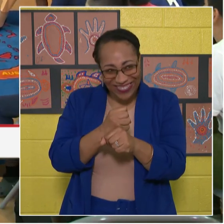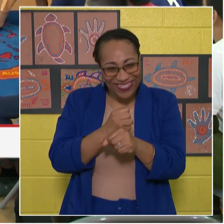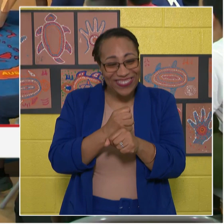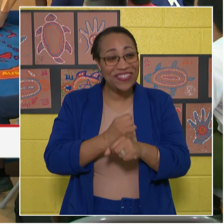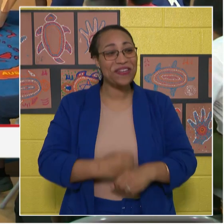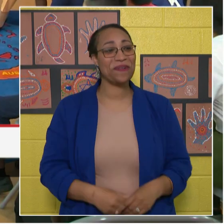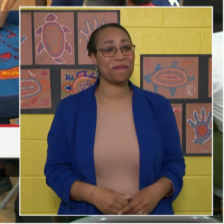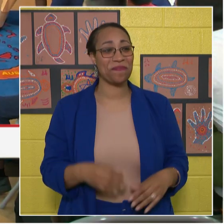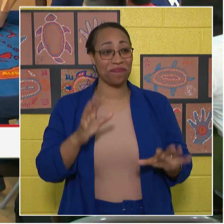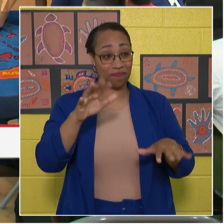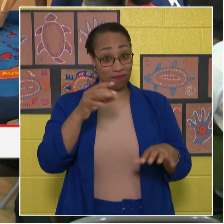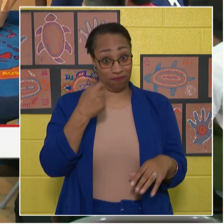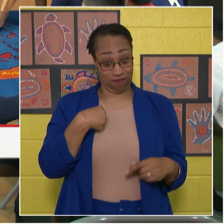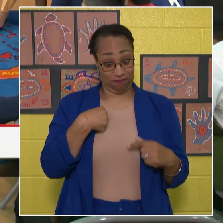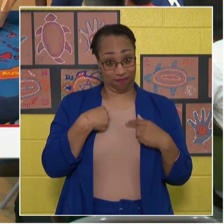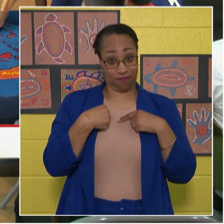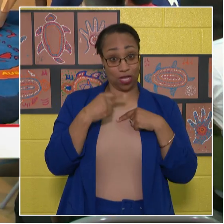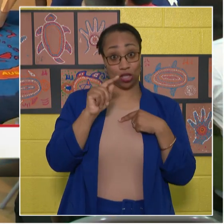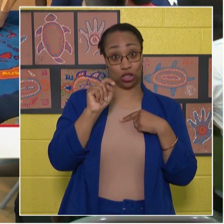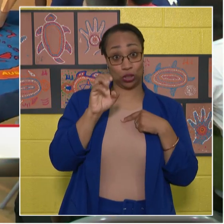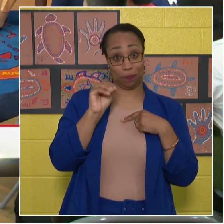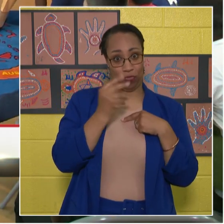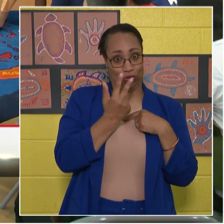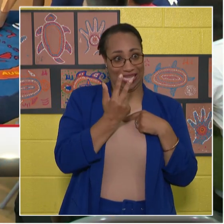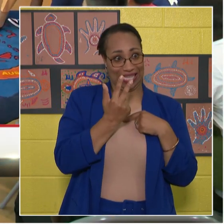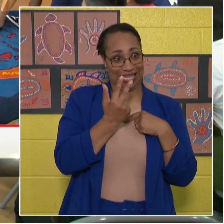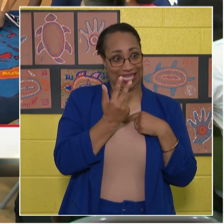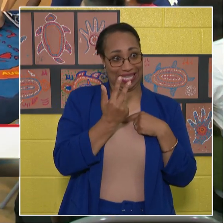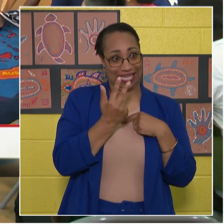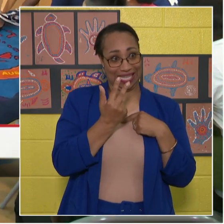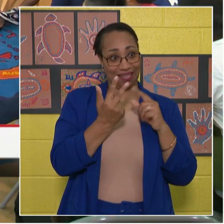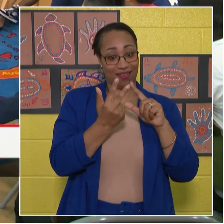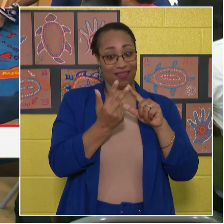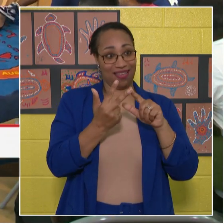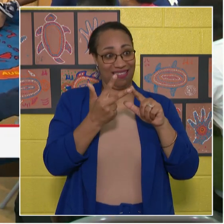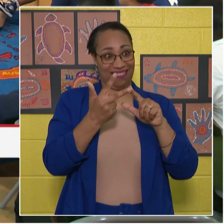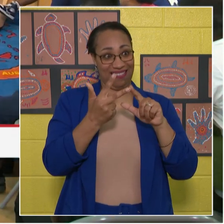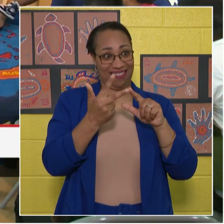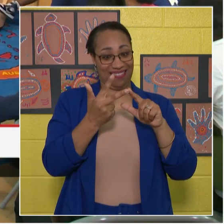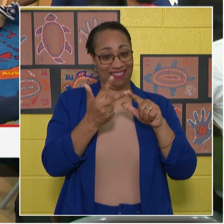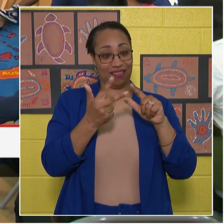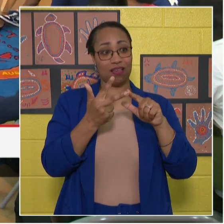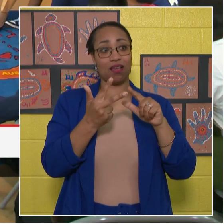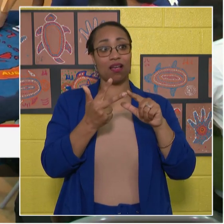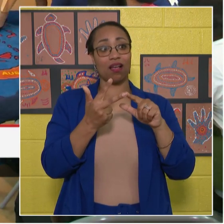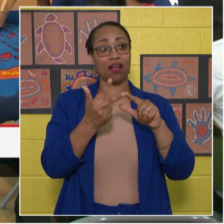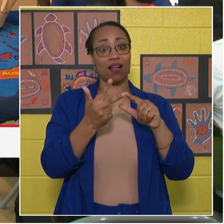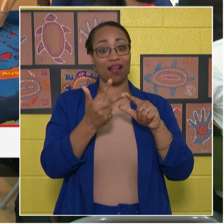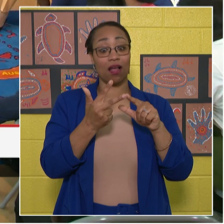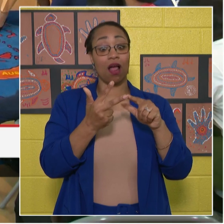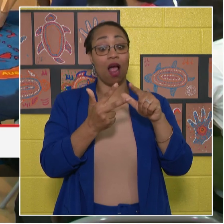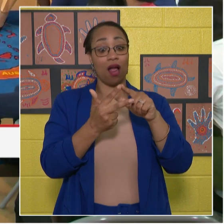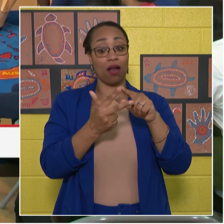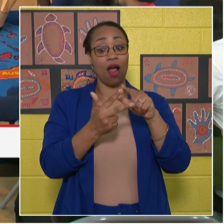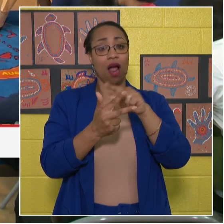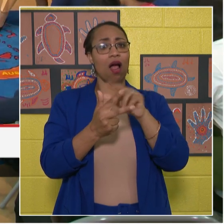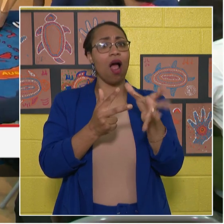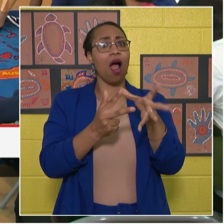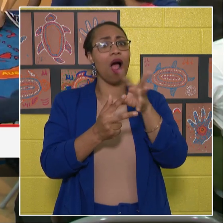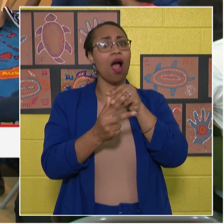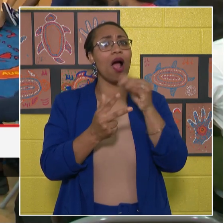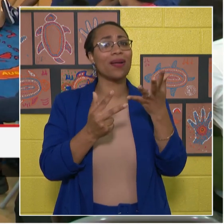terms, when I finish my 3rd term, how many years is that? 12 years. That's a long time to be